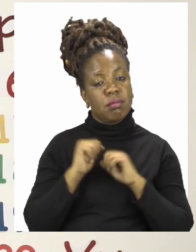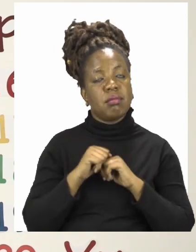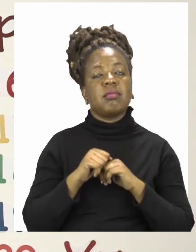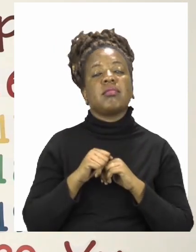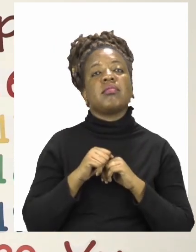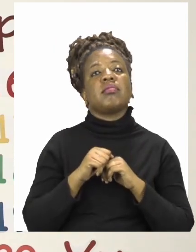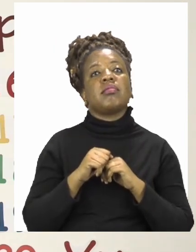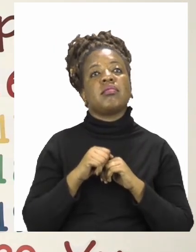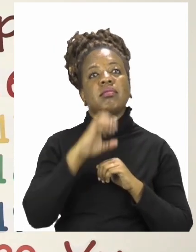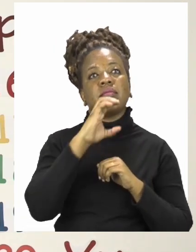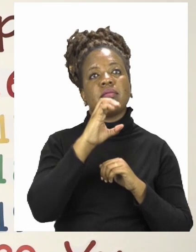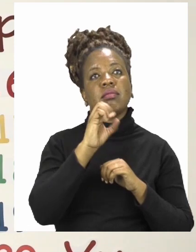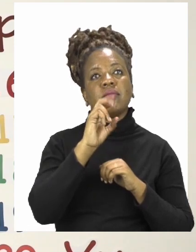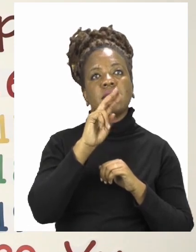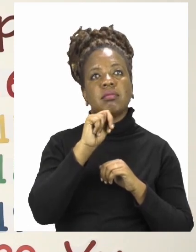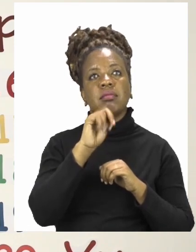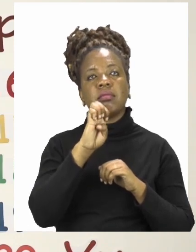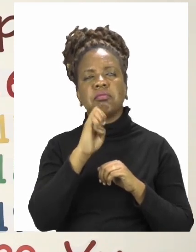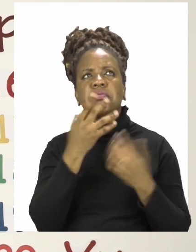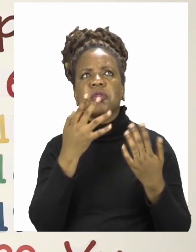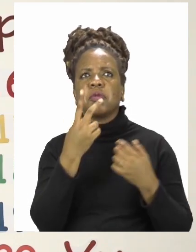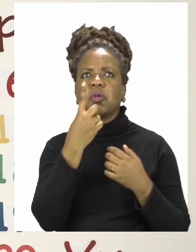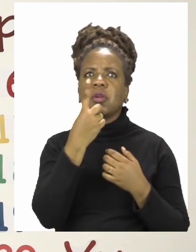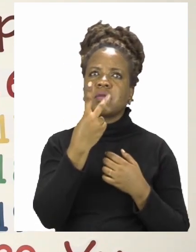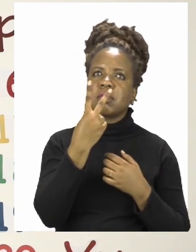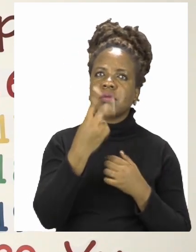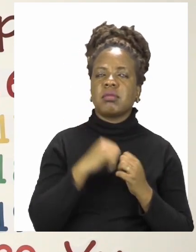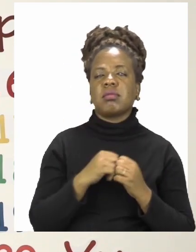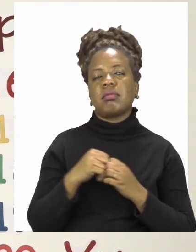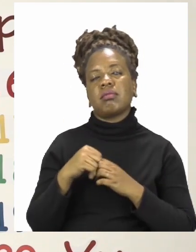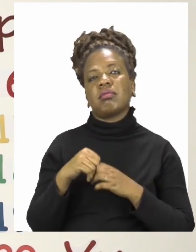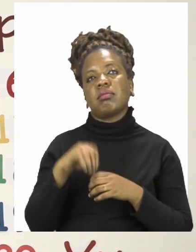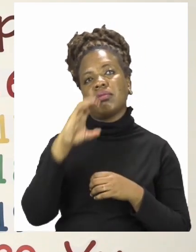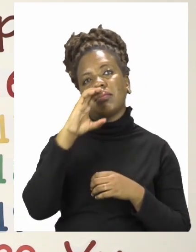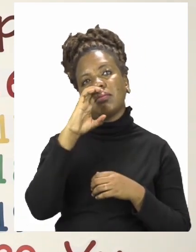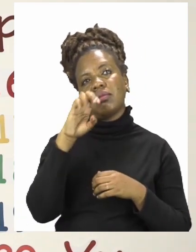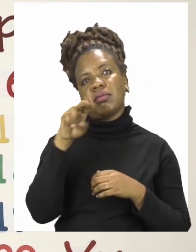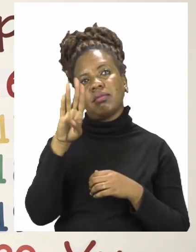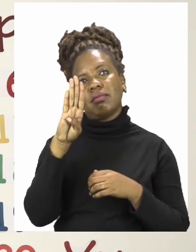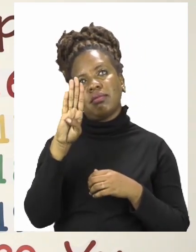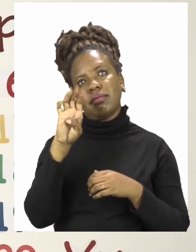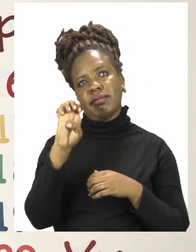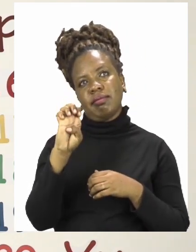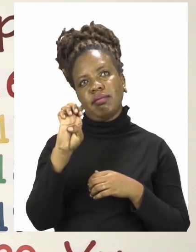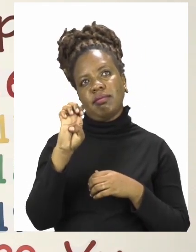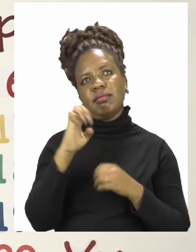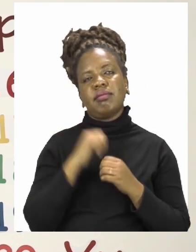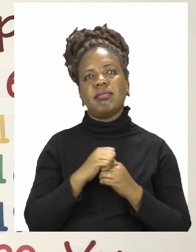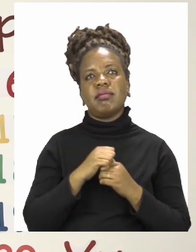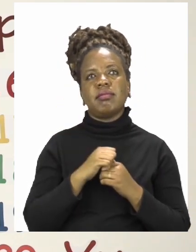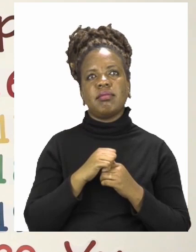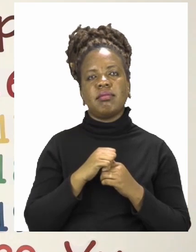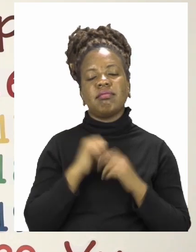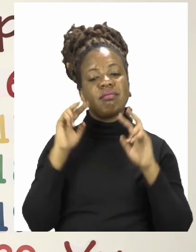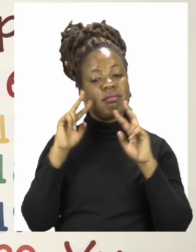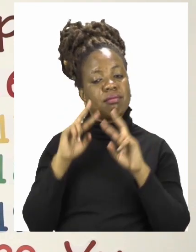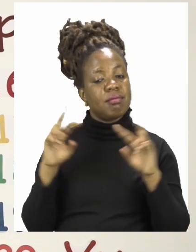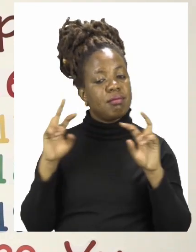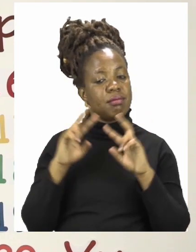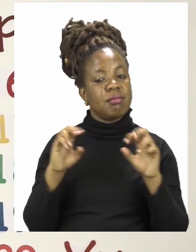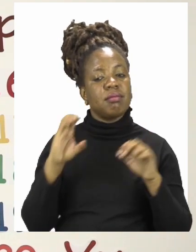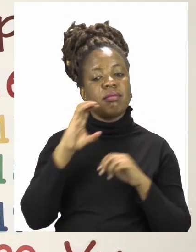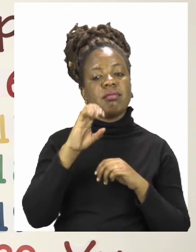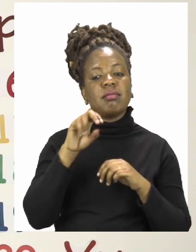two cones in your exercise. Then we have the cube. Please, please, please, boys and girls, when you're looking for